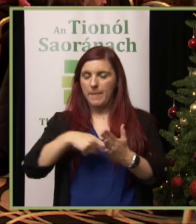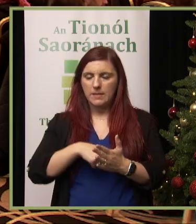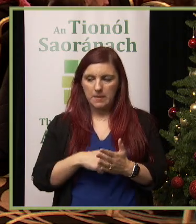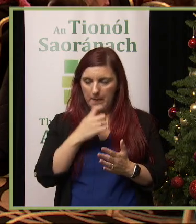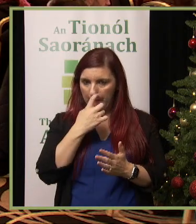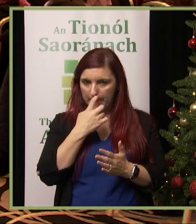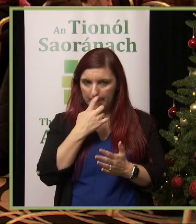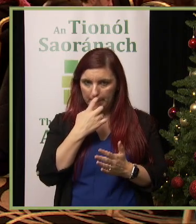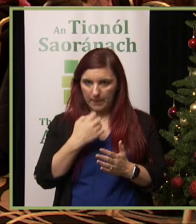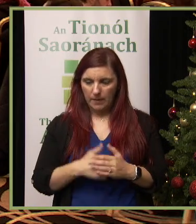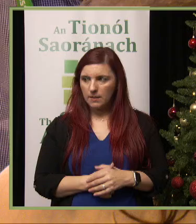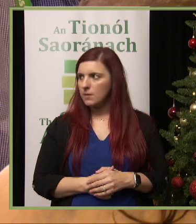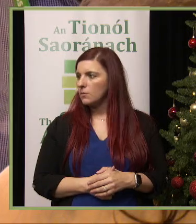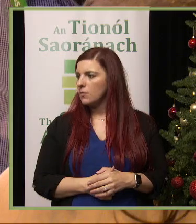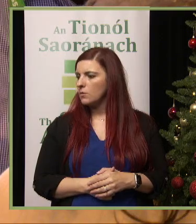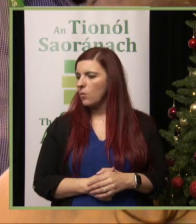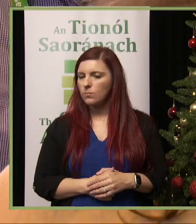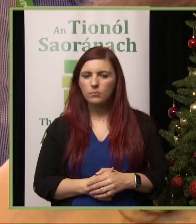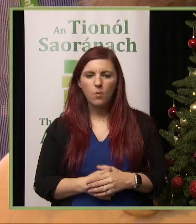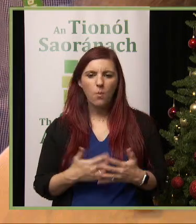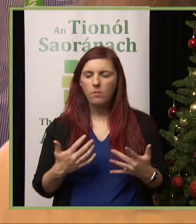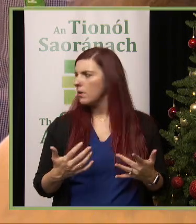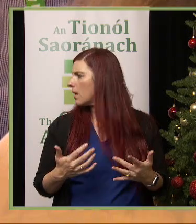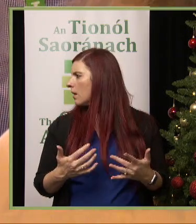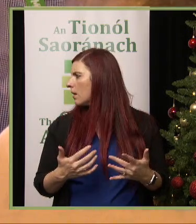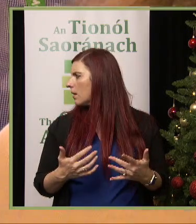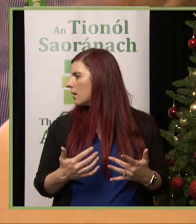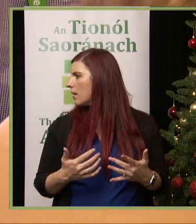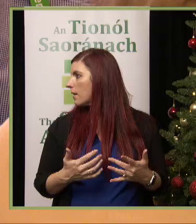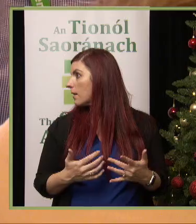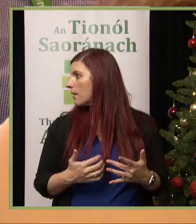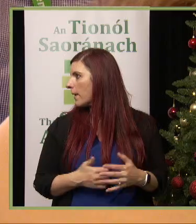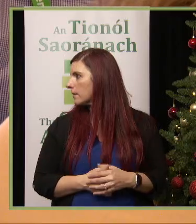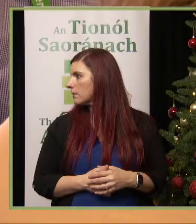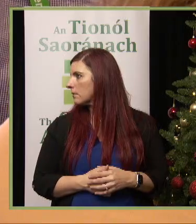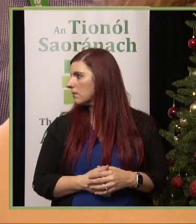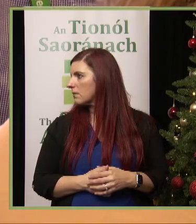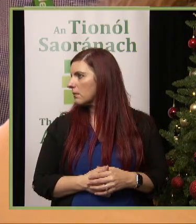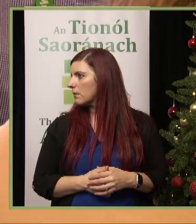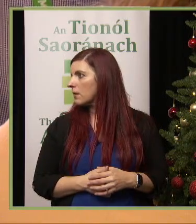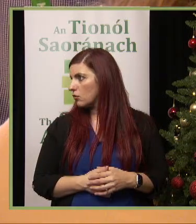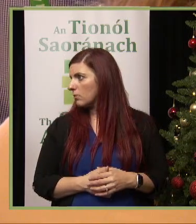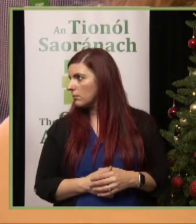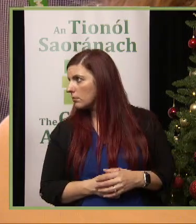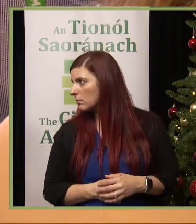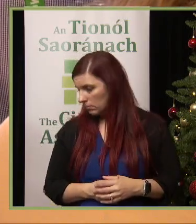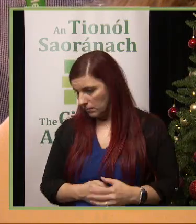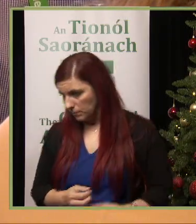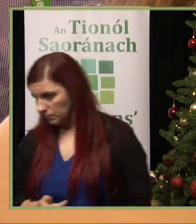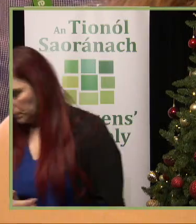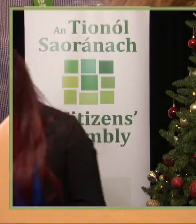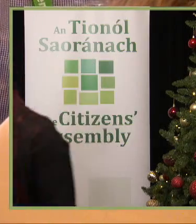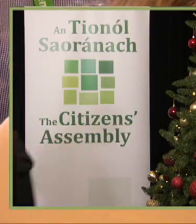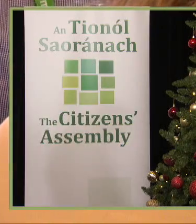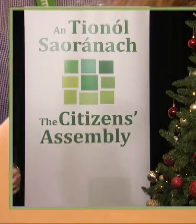Robert. Okay, where are we going then? Which number are we at? 9, is it? Yeah. Mhm. We want to remove the example farming